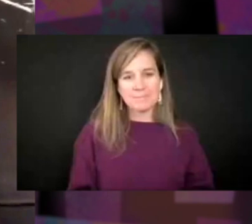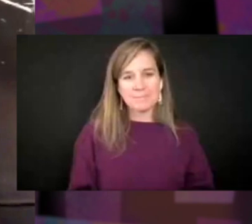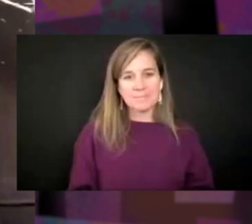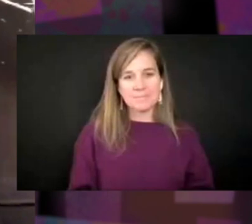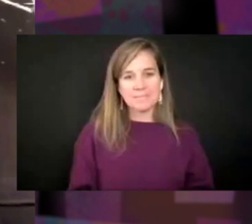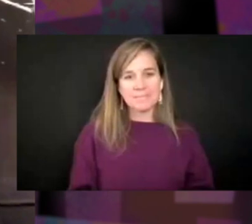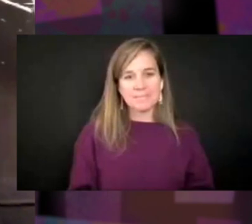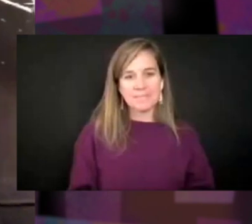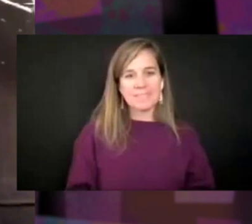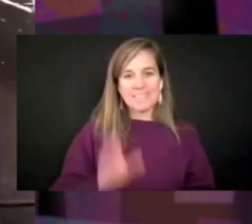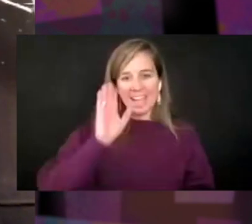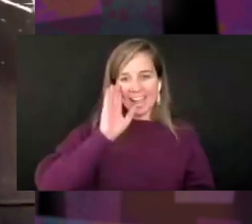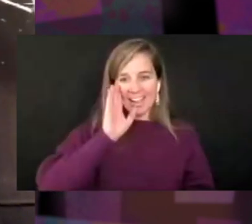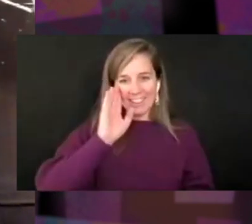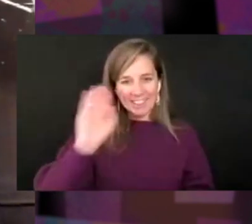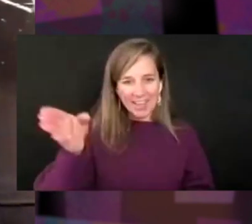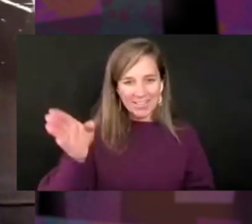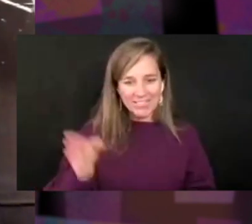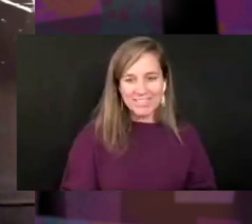Hello,